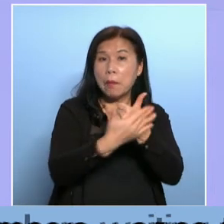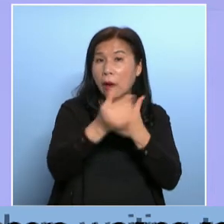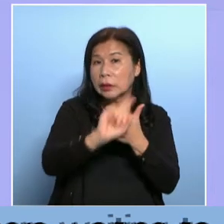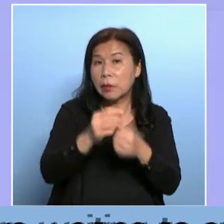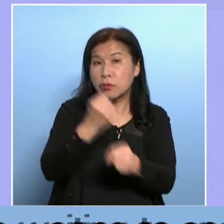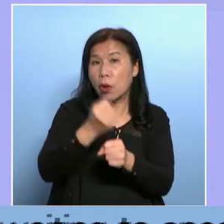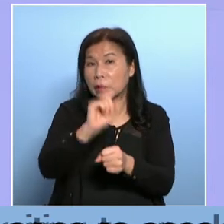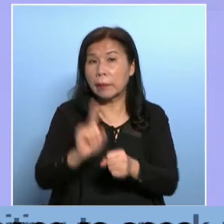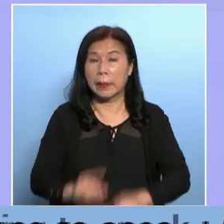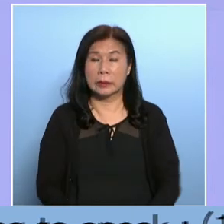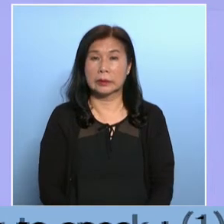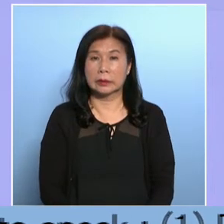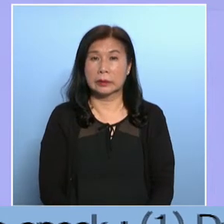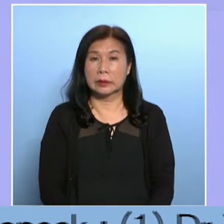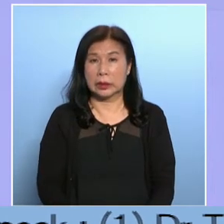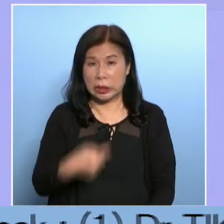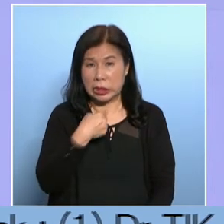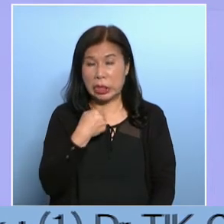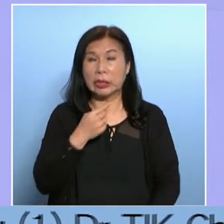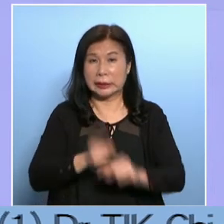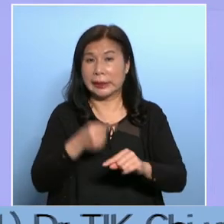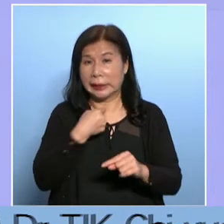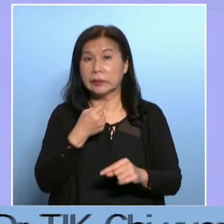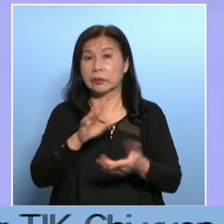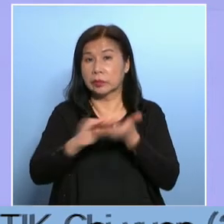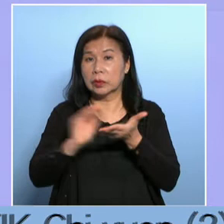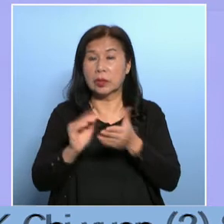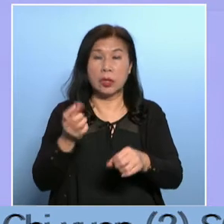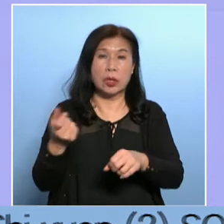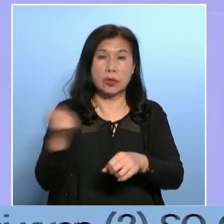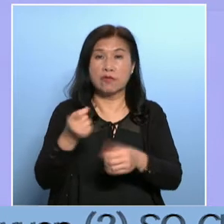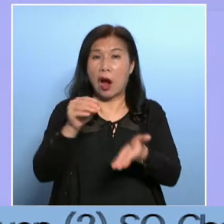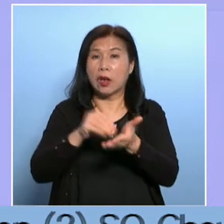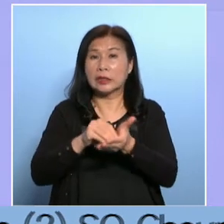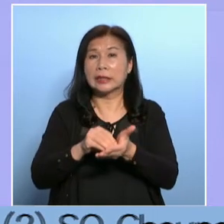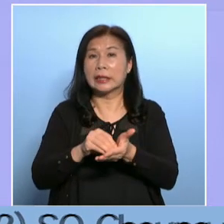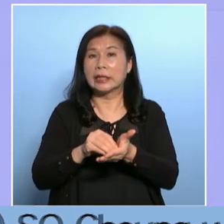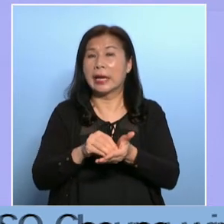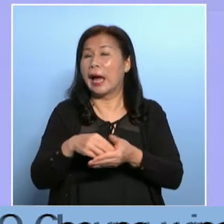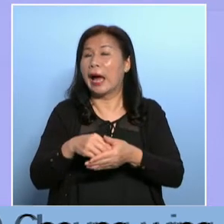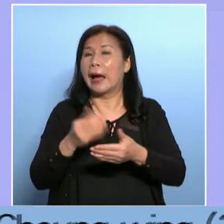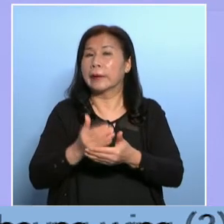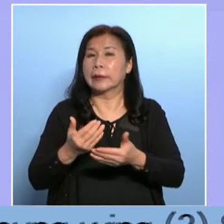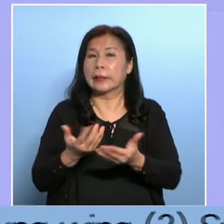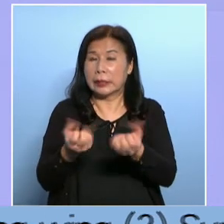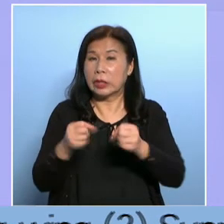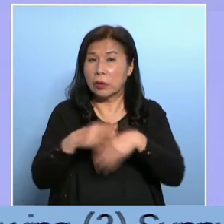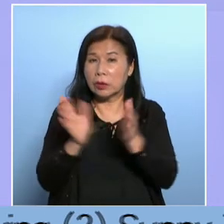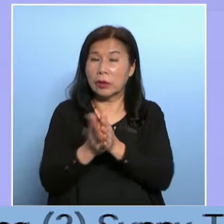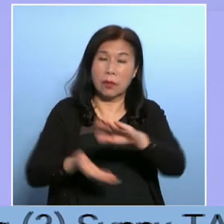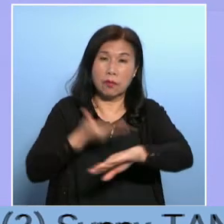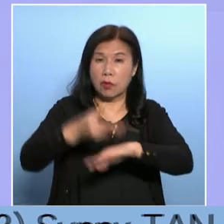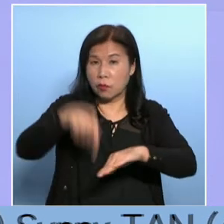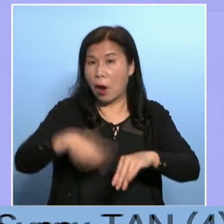Kong contribute to the country? And what is our worth to the country? Therefore, we need to quickly overcome the Omicron